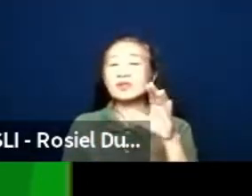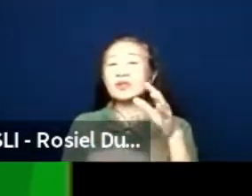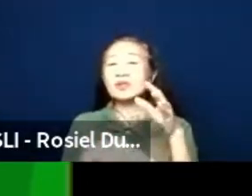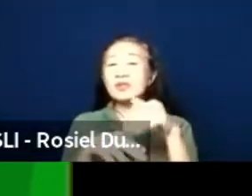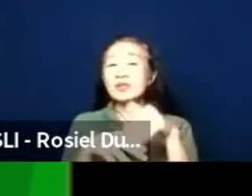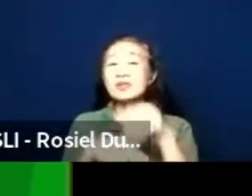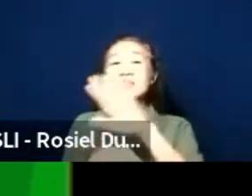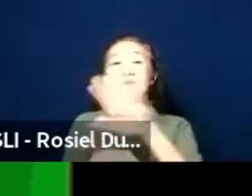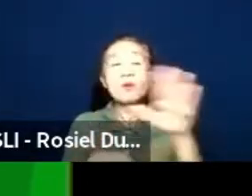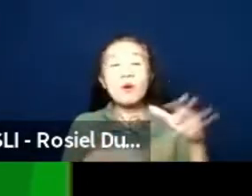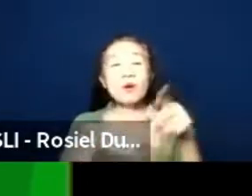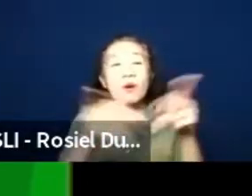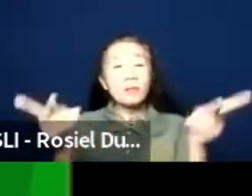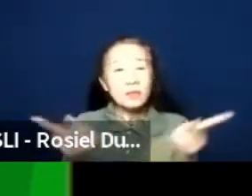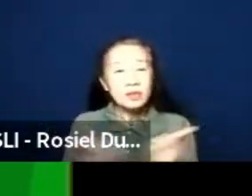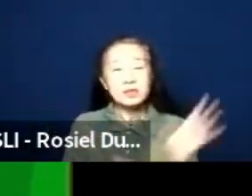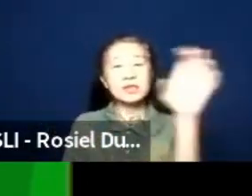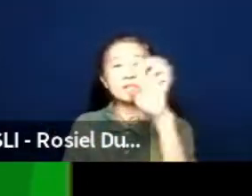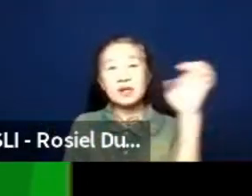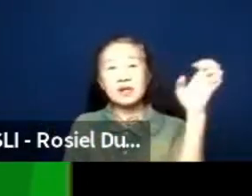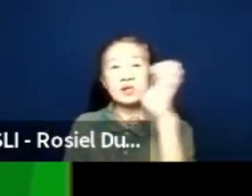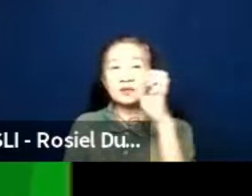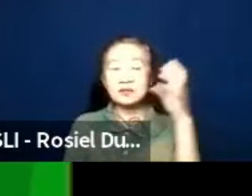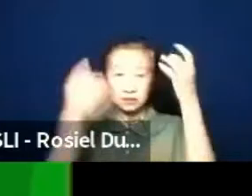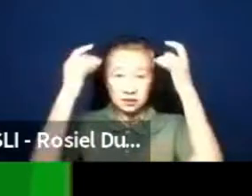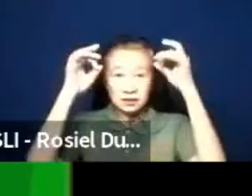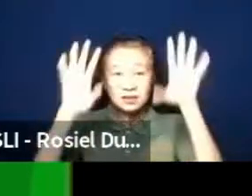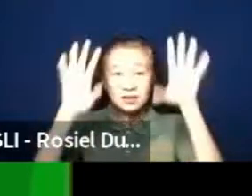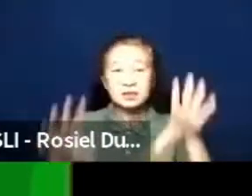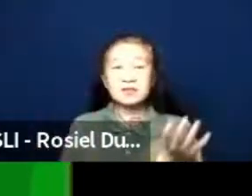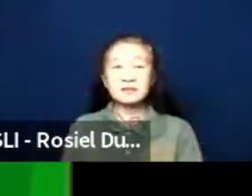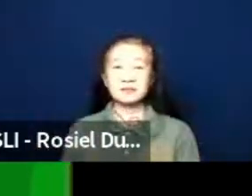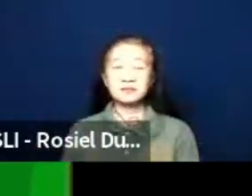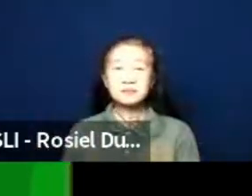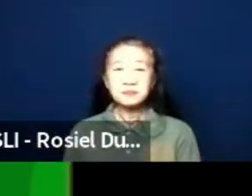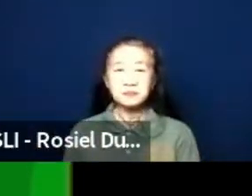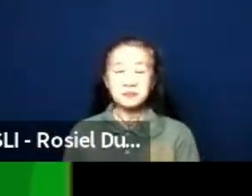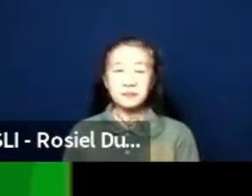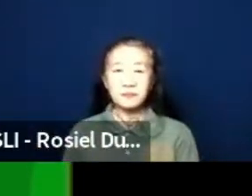Now, emergency and disasters, most of the time,